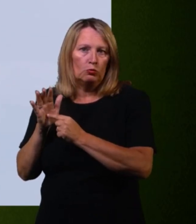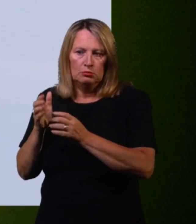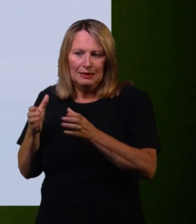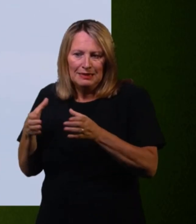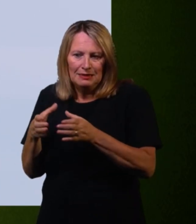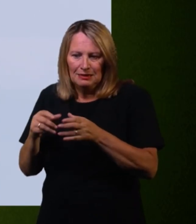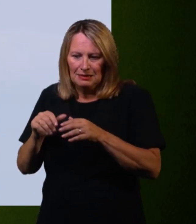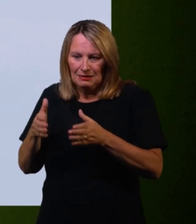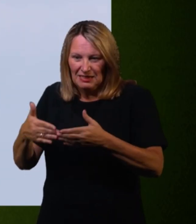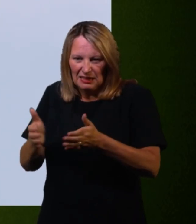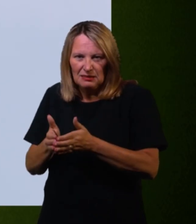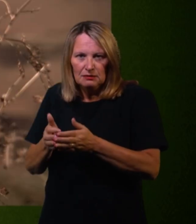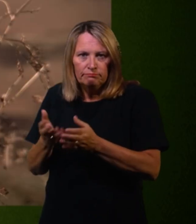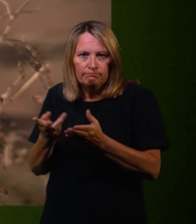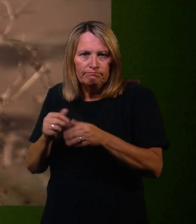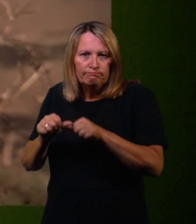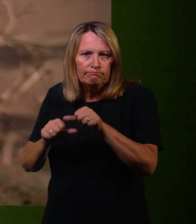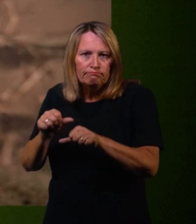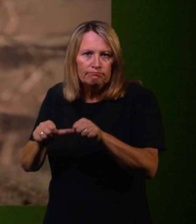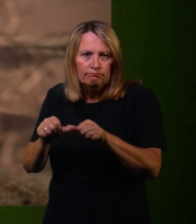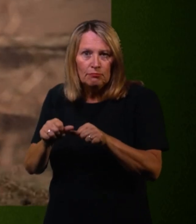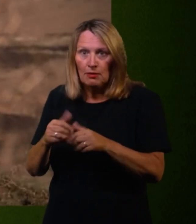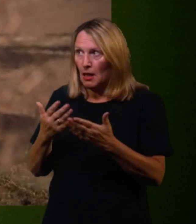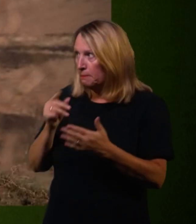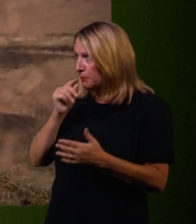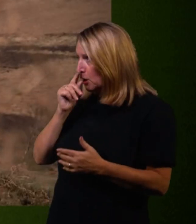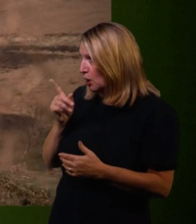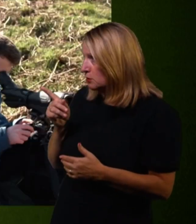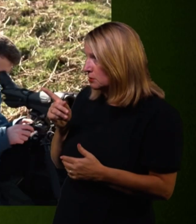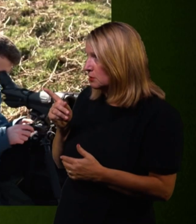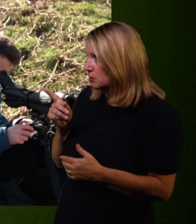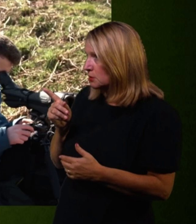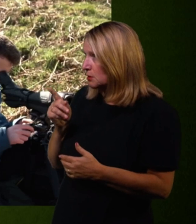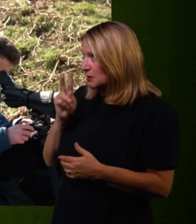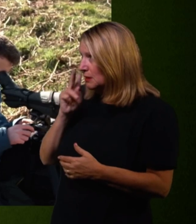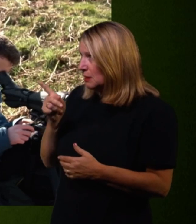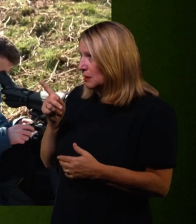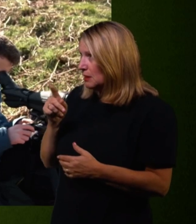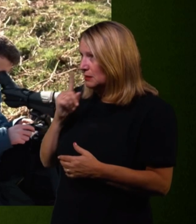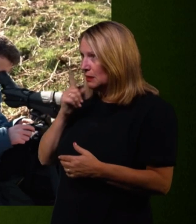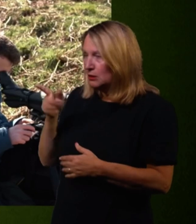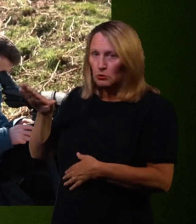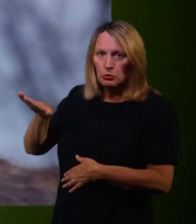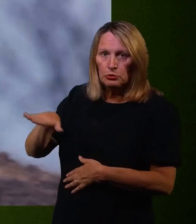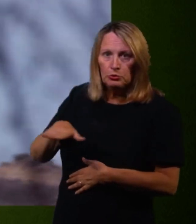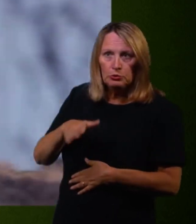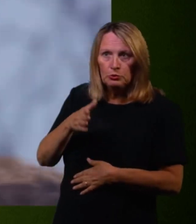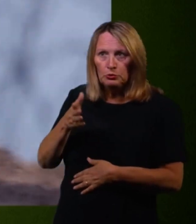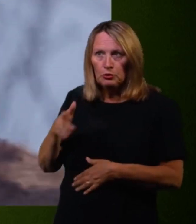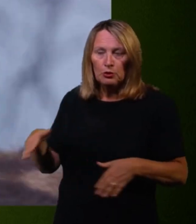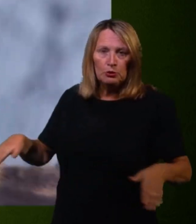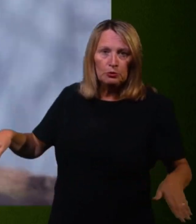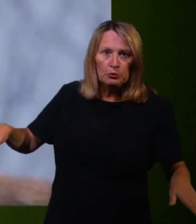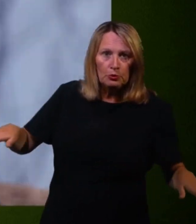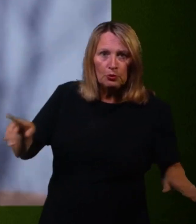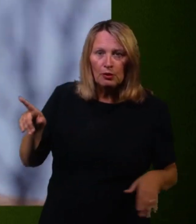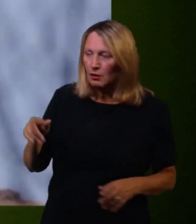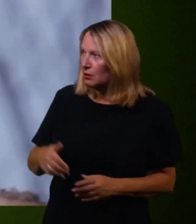process. Oh, there's a bird down. Yes, yeah. There he is gliding. Amazing. Oh, look at that.